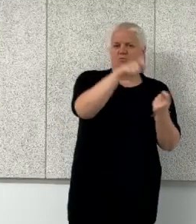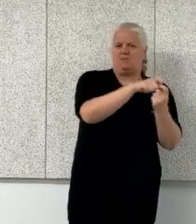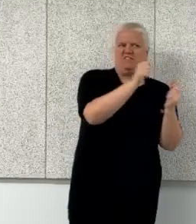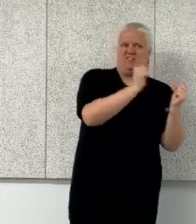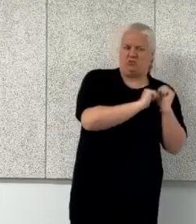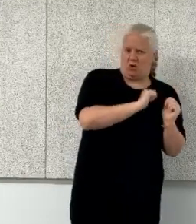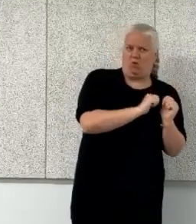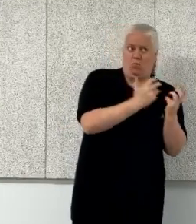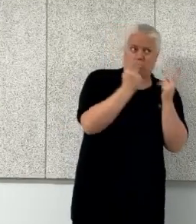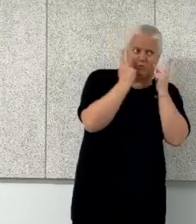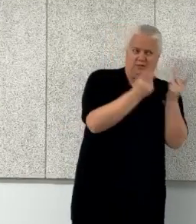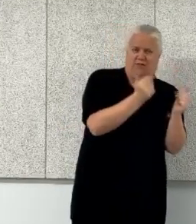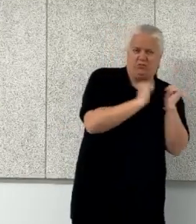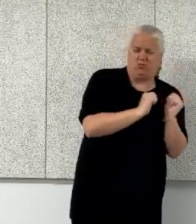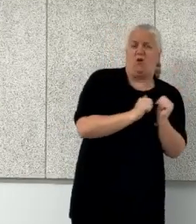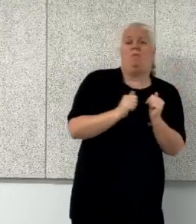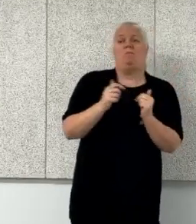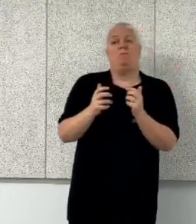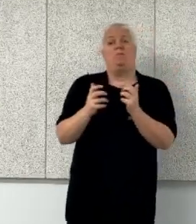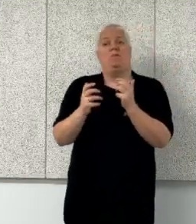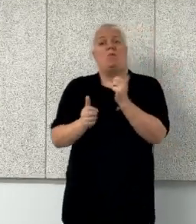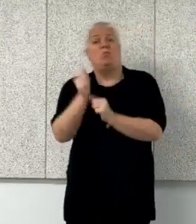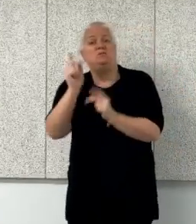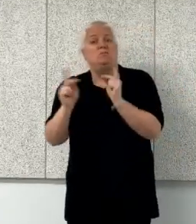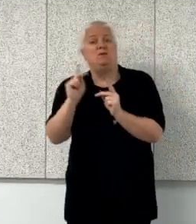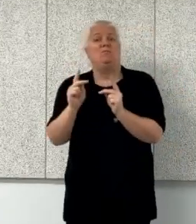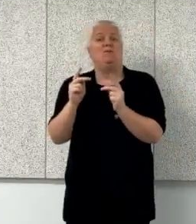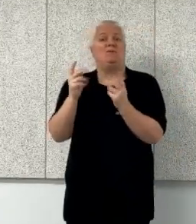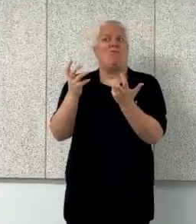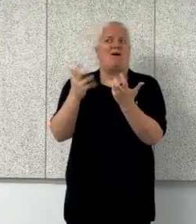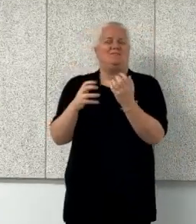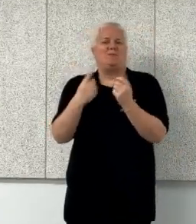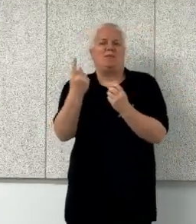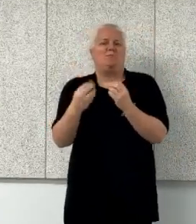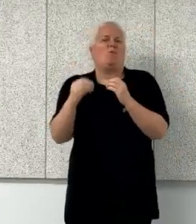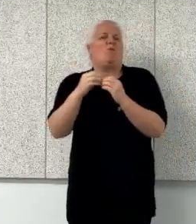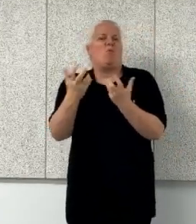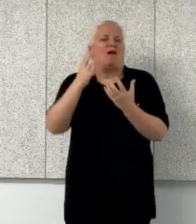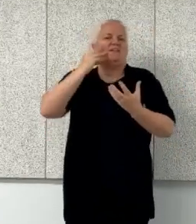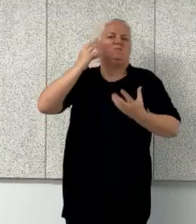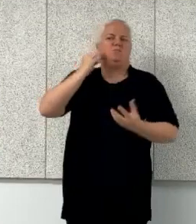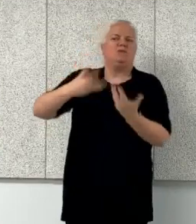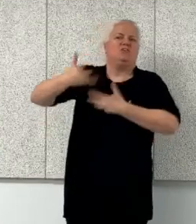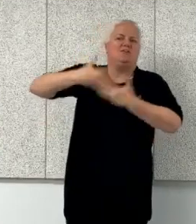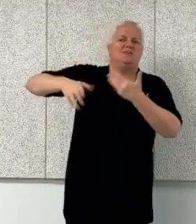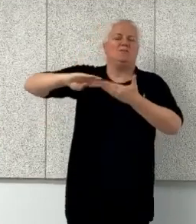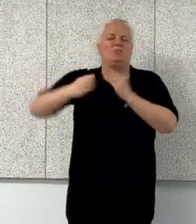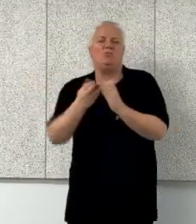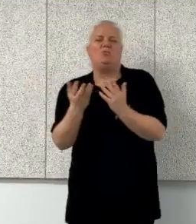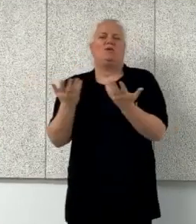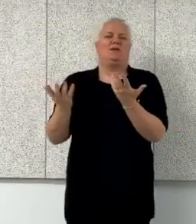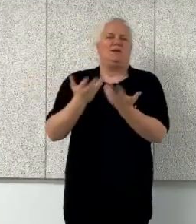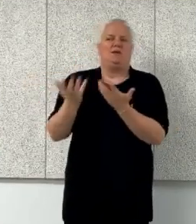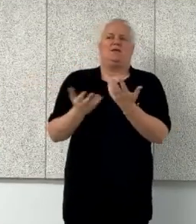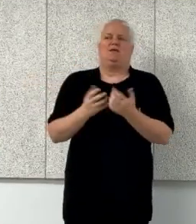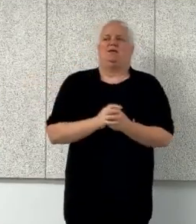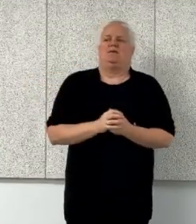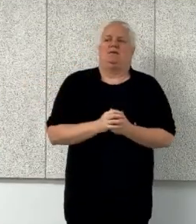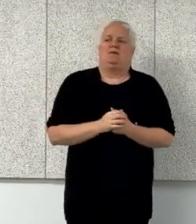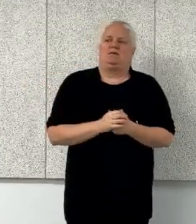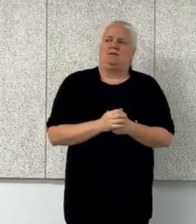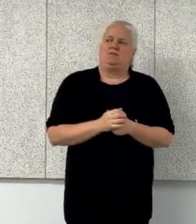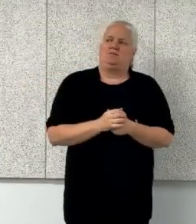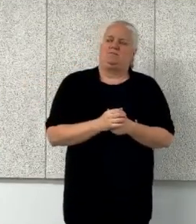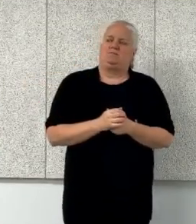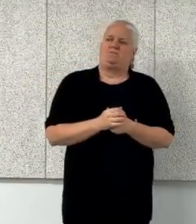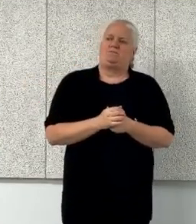there, not just buying tickets because they want to see the show. They're looking for something more, and that has only been accelerated by the pandemic, where people can have like